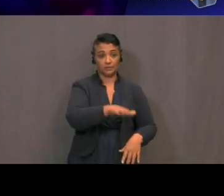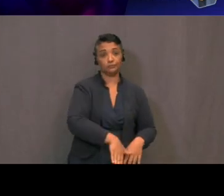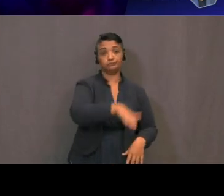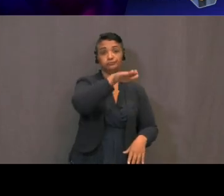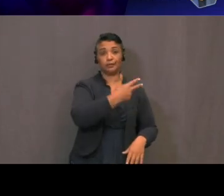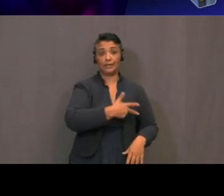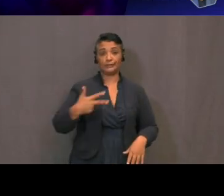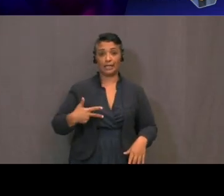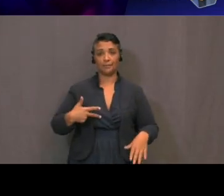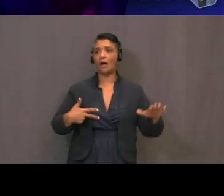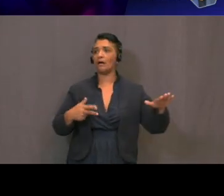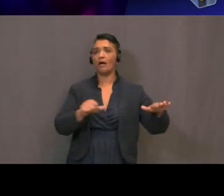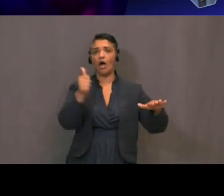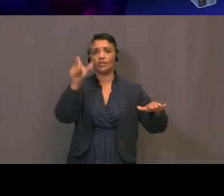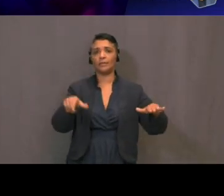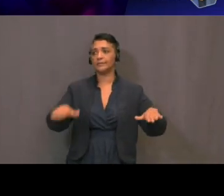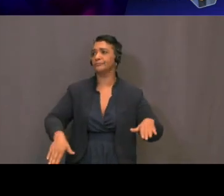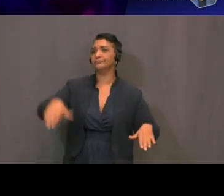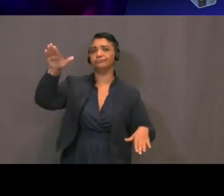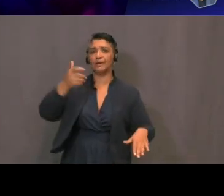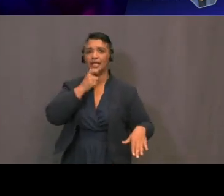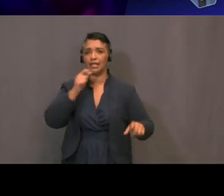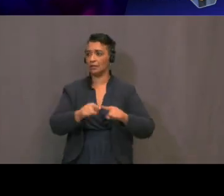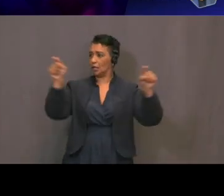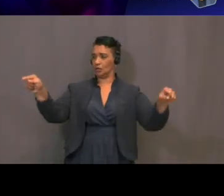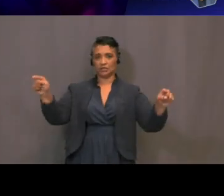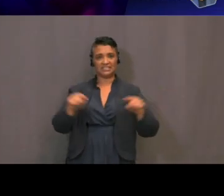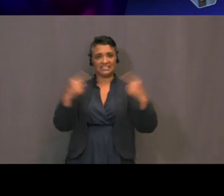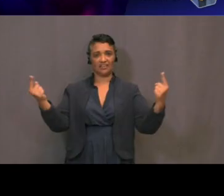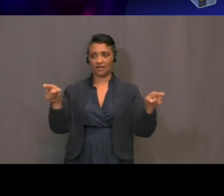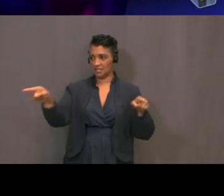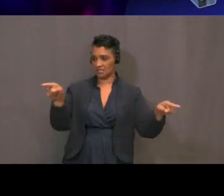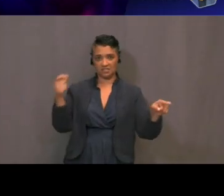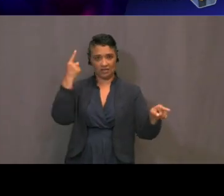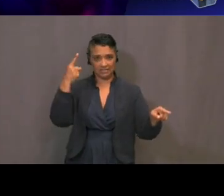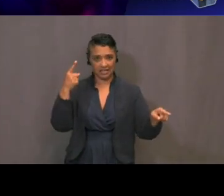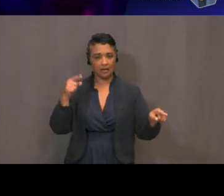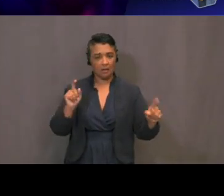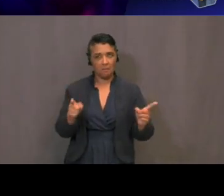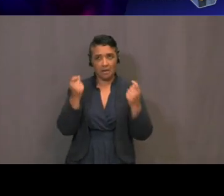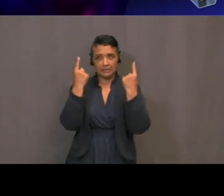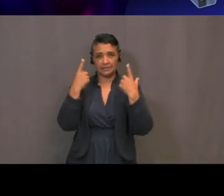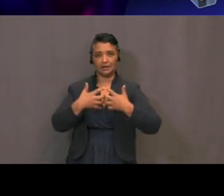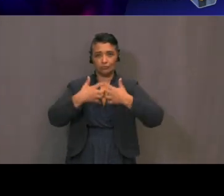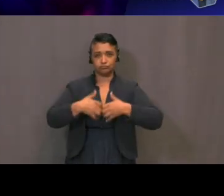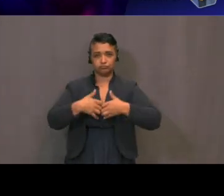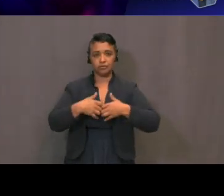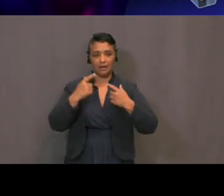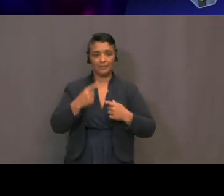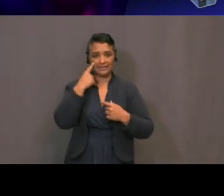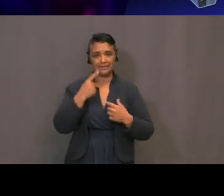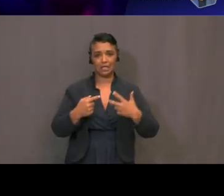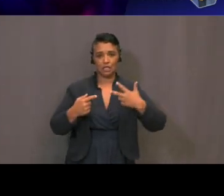different from another guy who grew up in England maybe, and why it's therefore important to have a Danish touch to